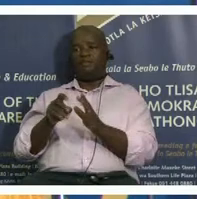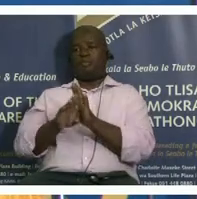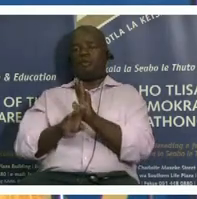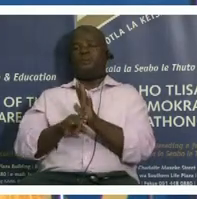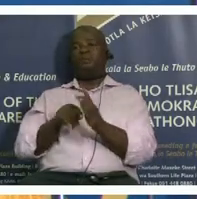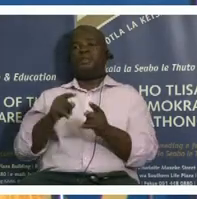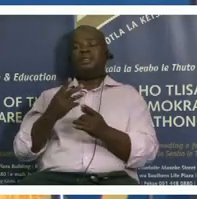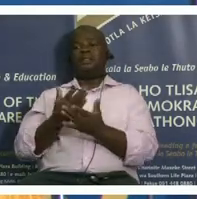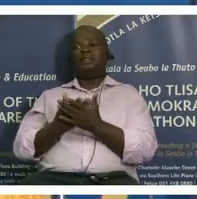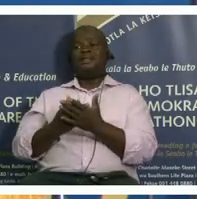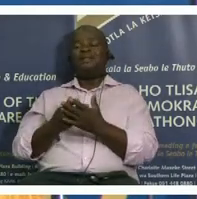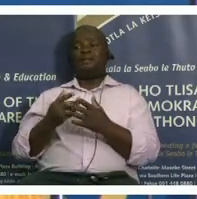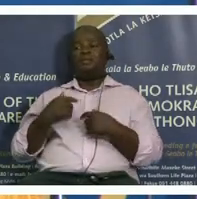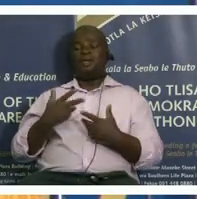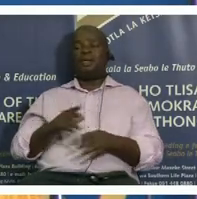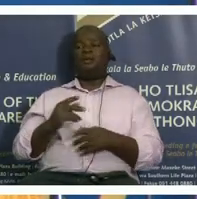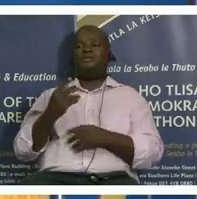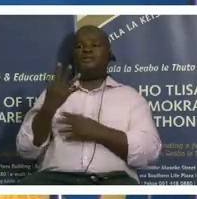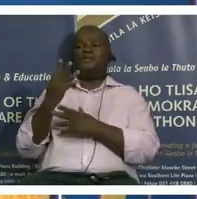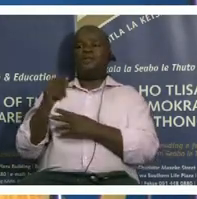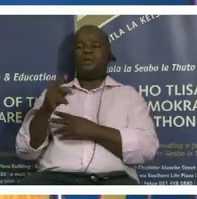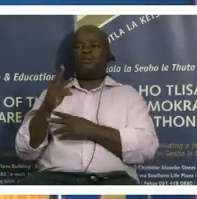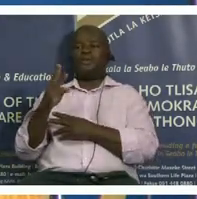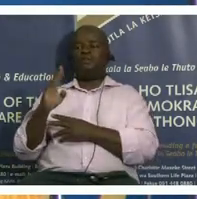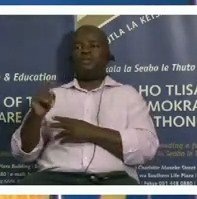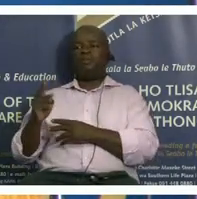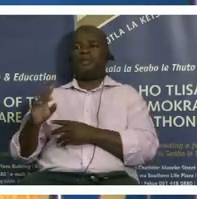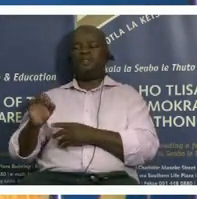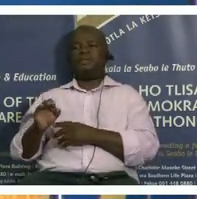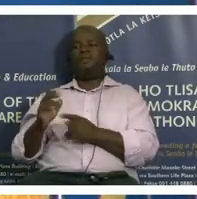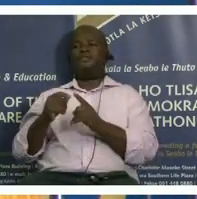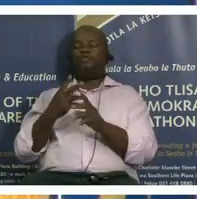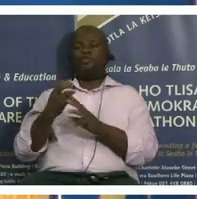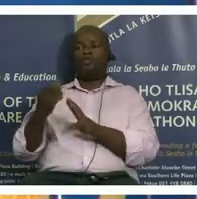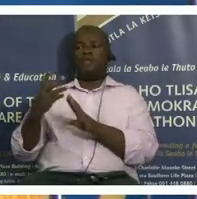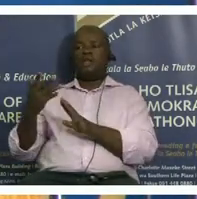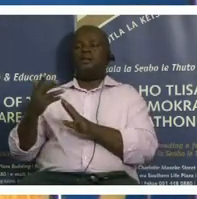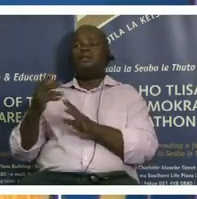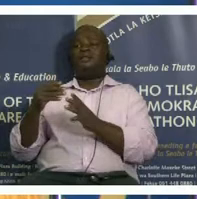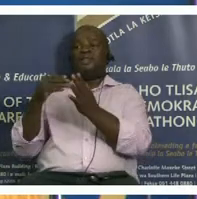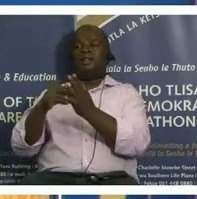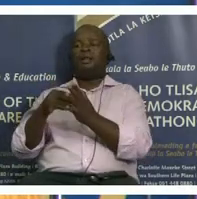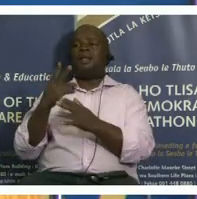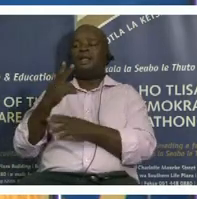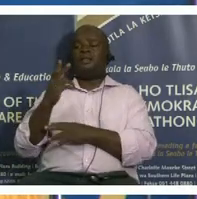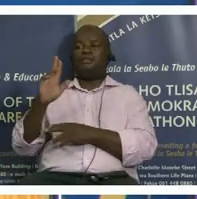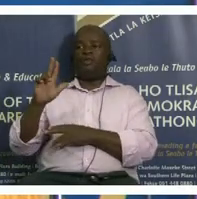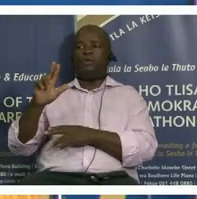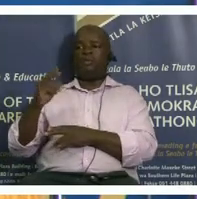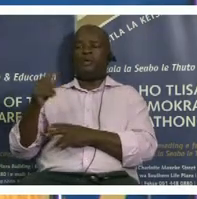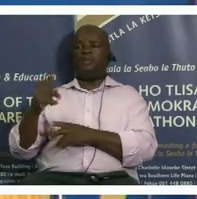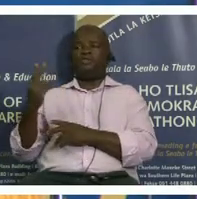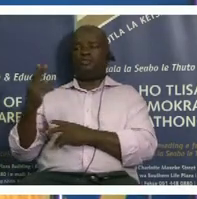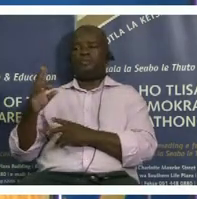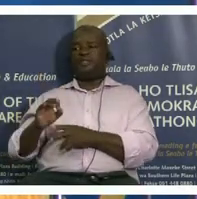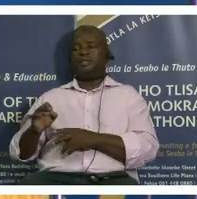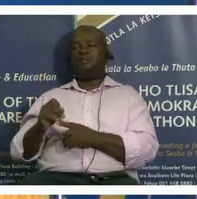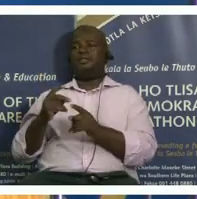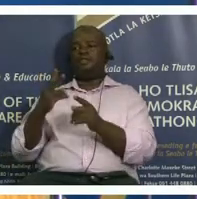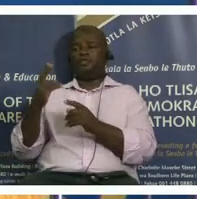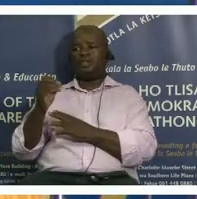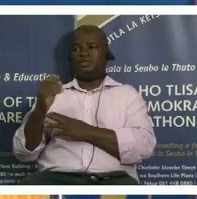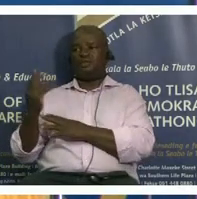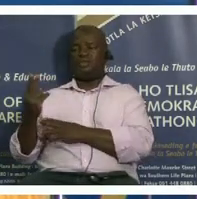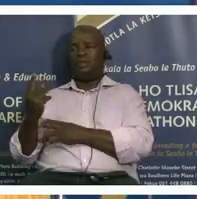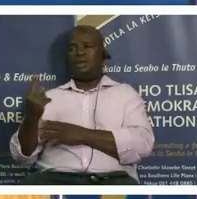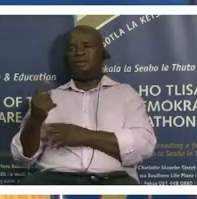increased from 51.4% in 2009 to 84.2% in 2021